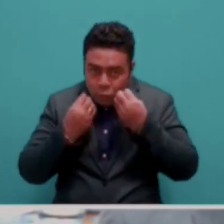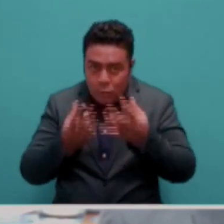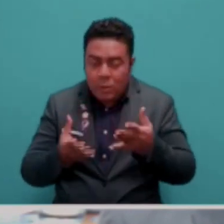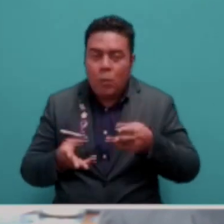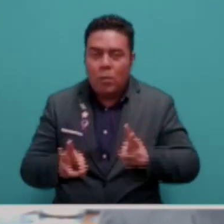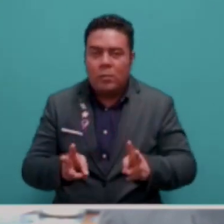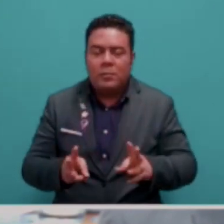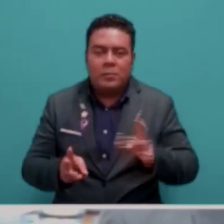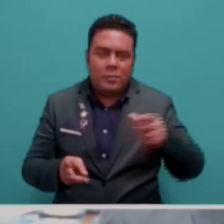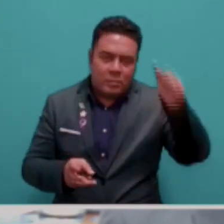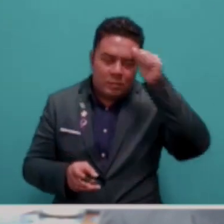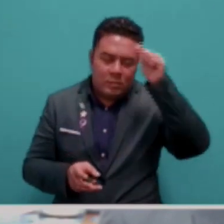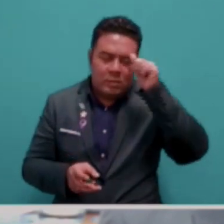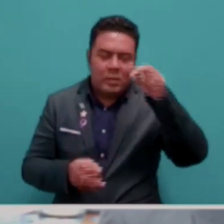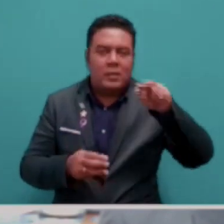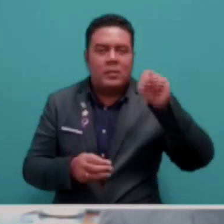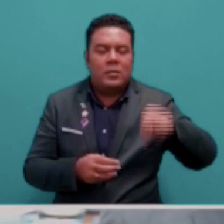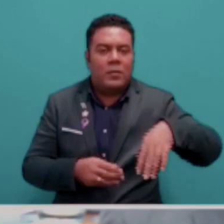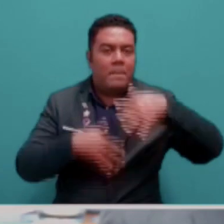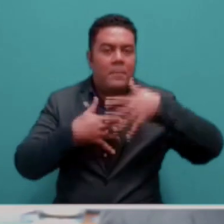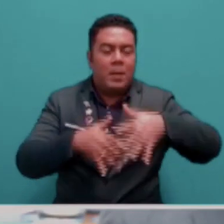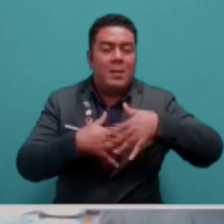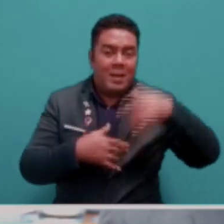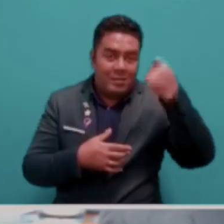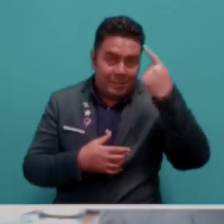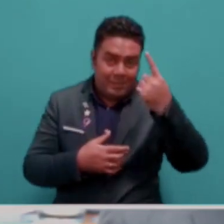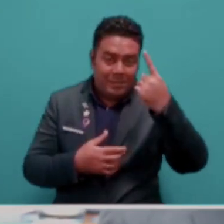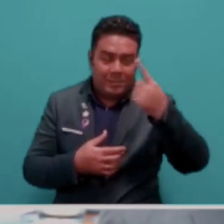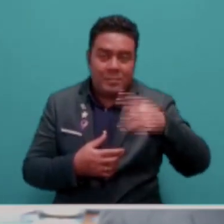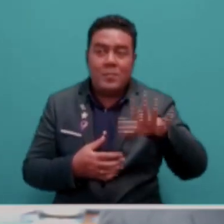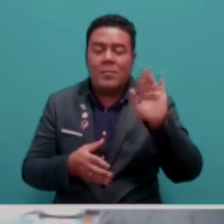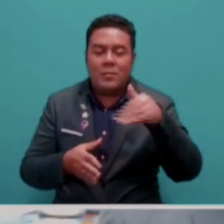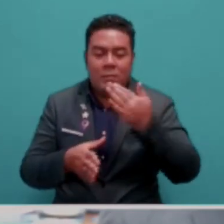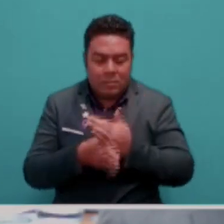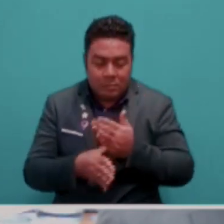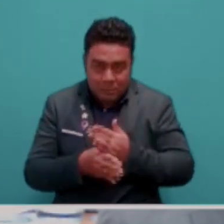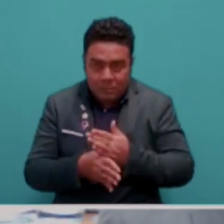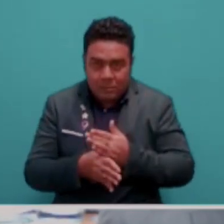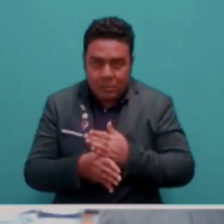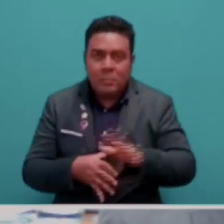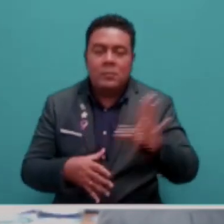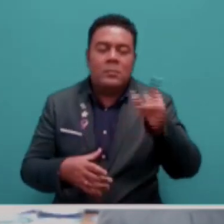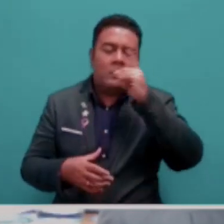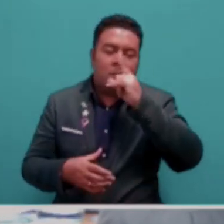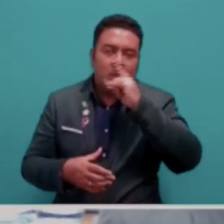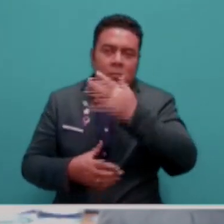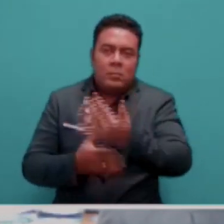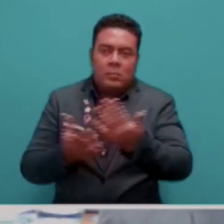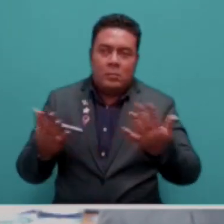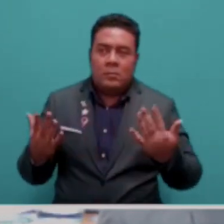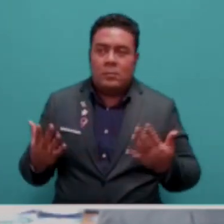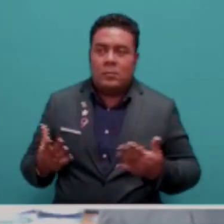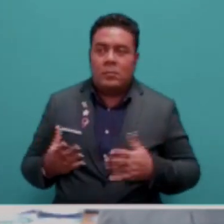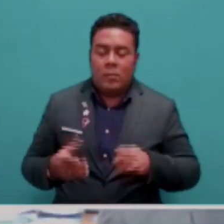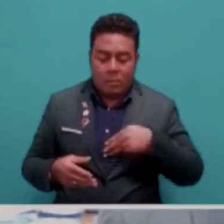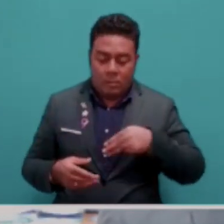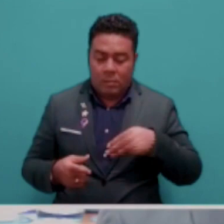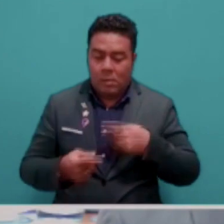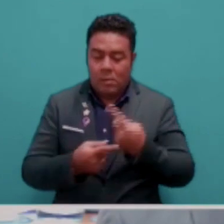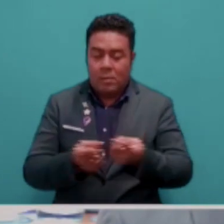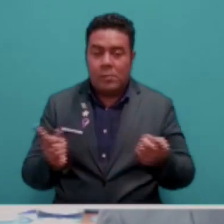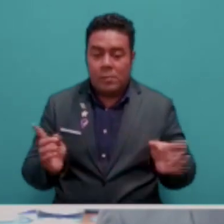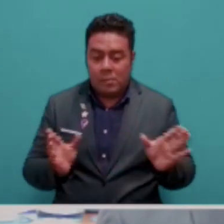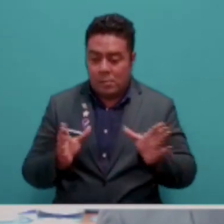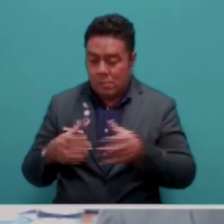that recognizes the need of the public understanding of the work of those persons, and in the case of members, their parties,